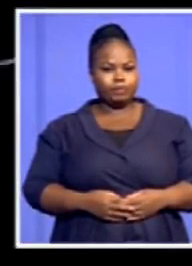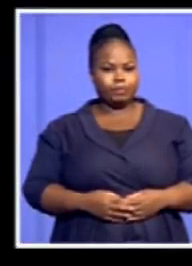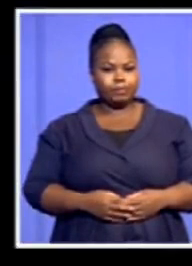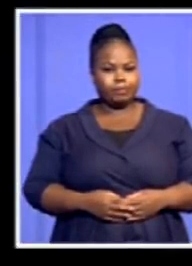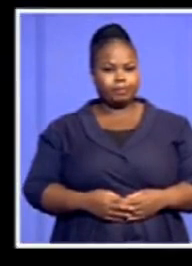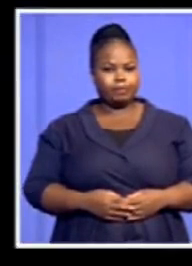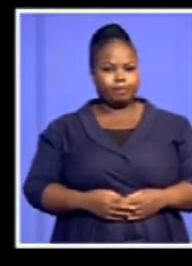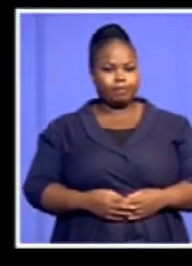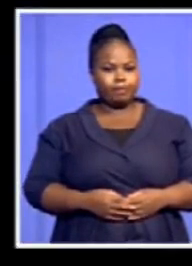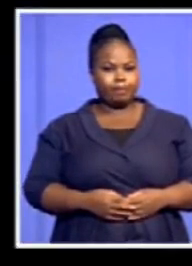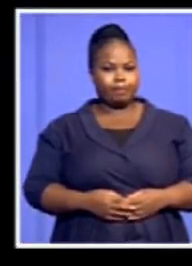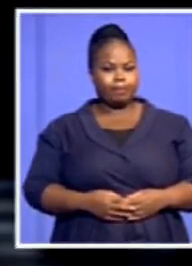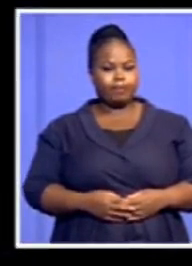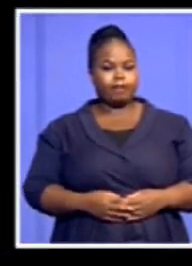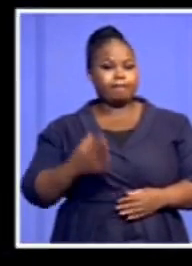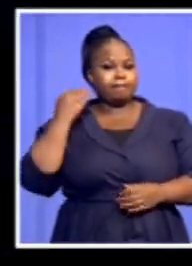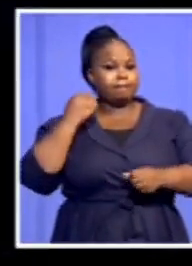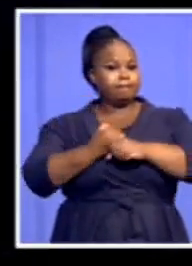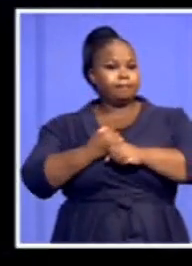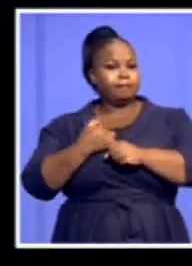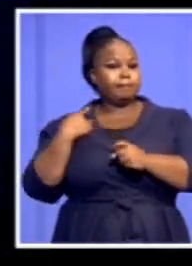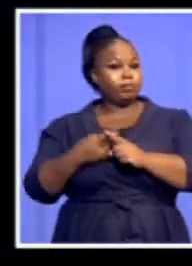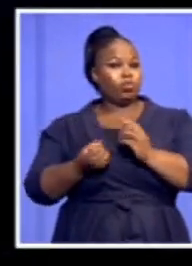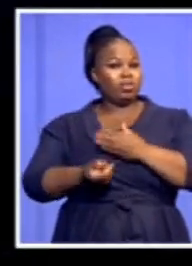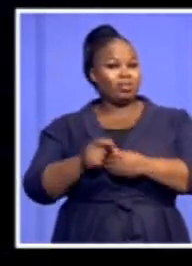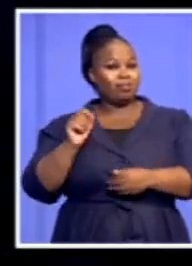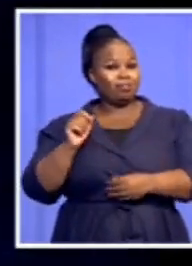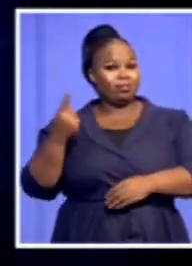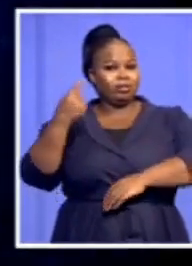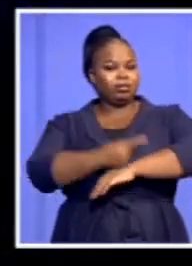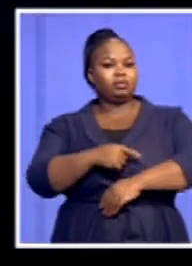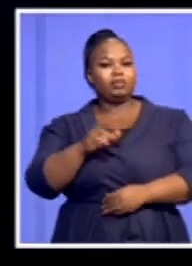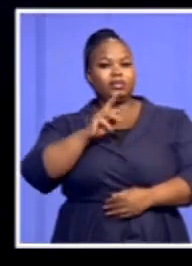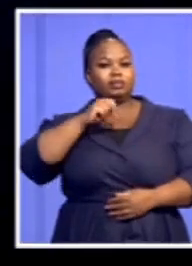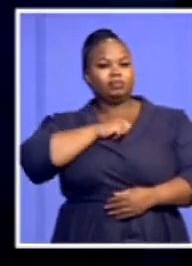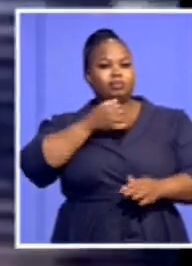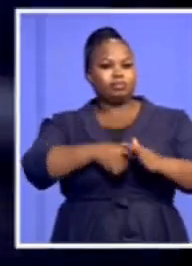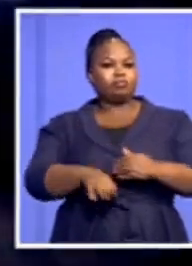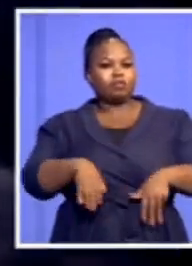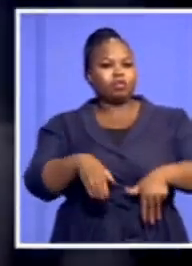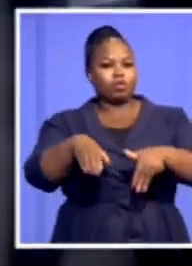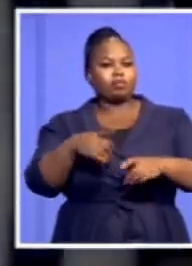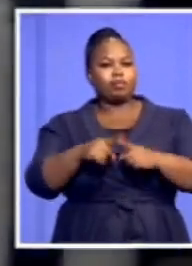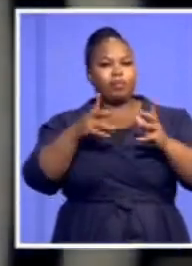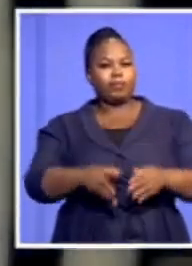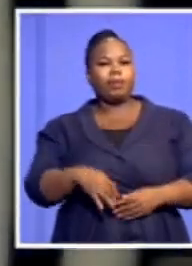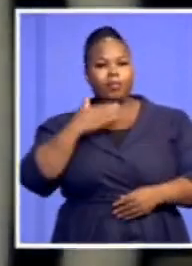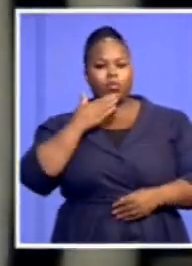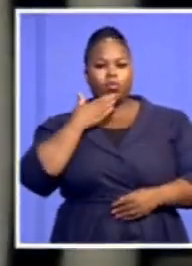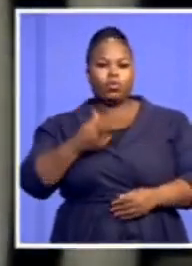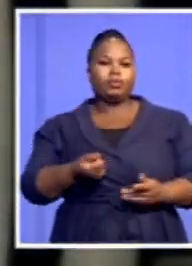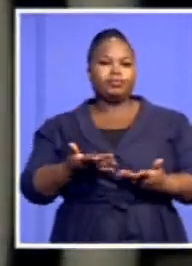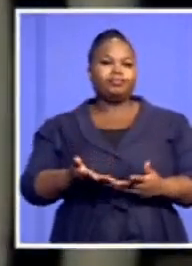A year on since that fateful day when the KZN-born rugby player breathed his last at the hands of police, and